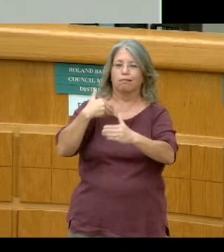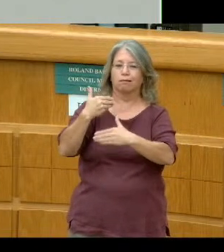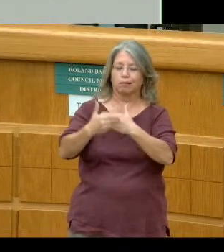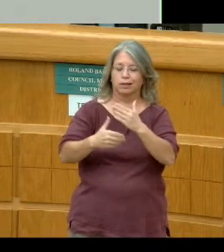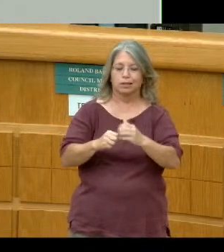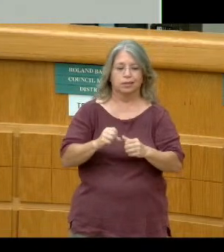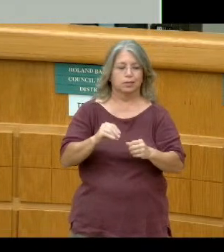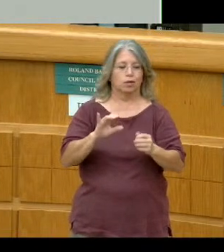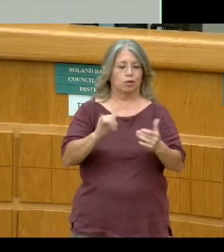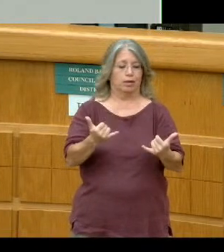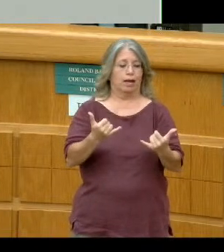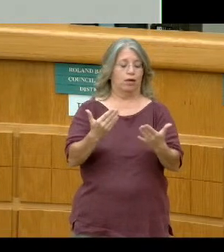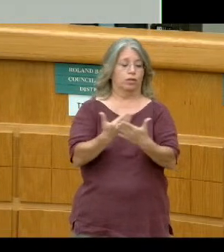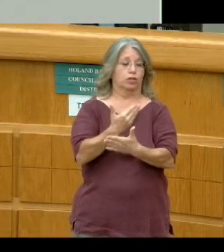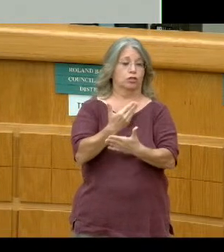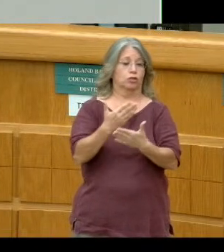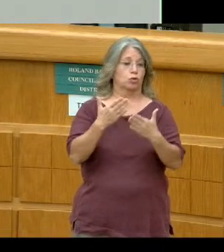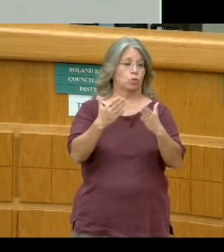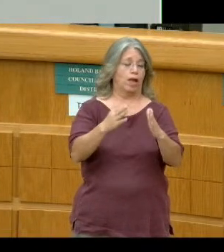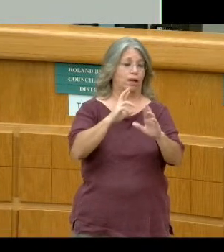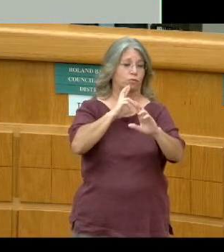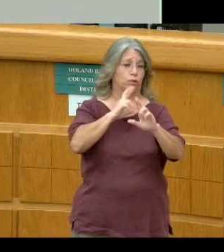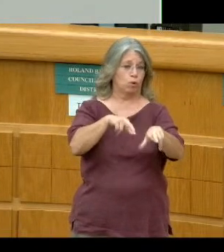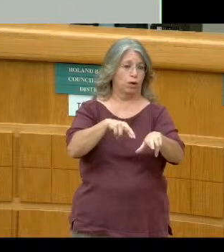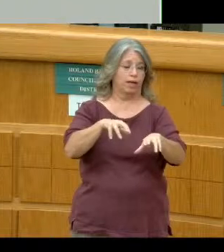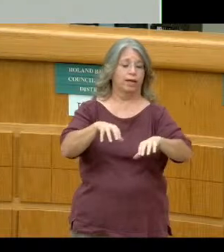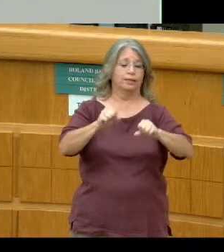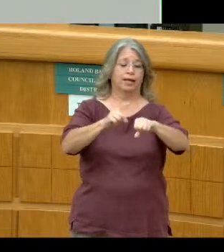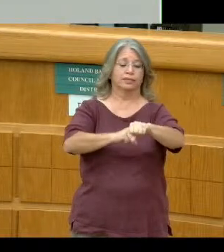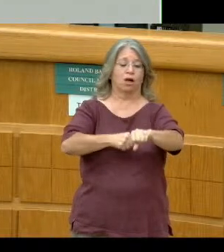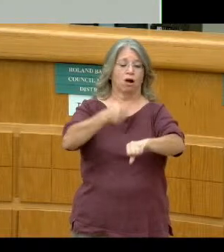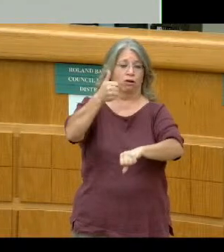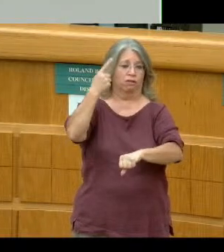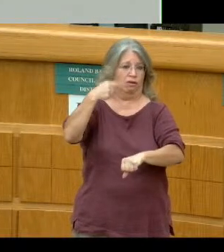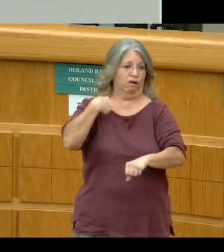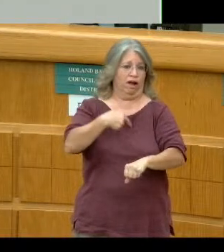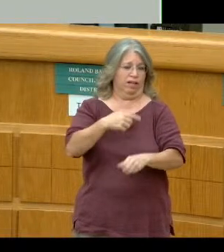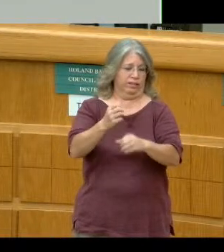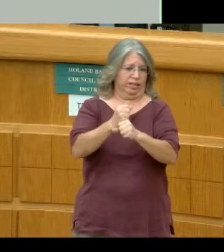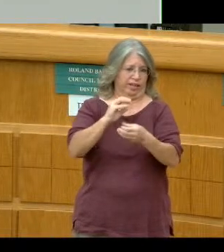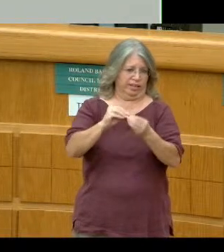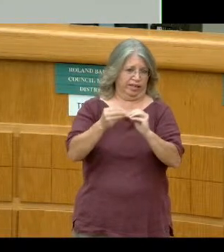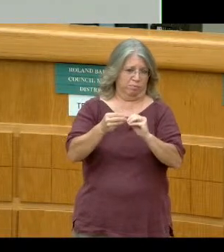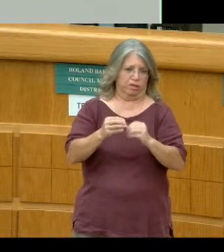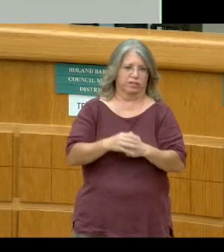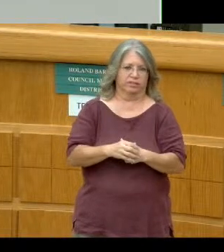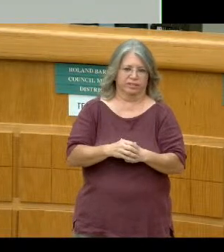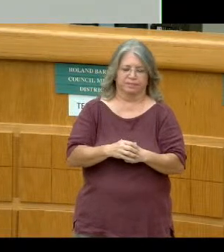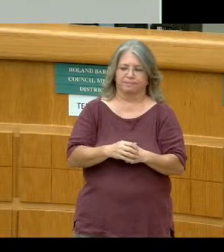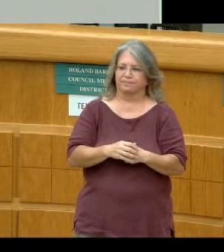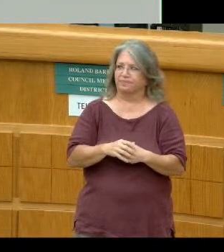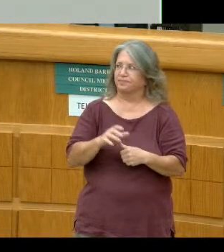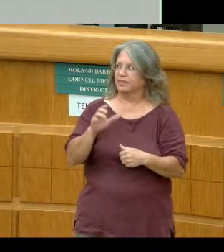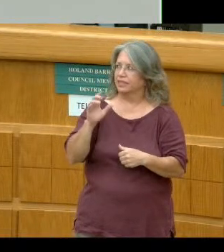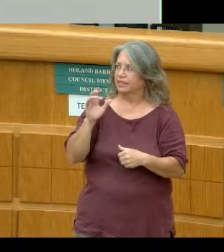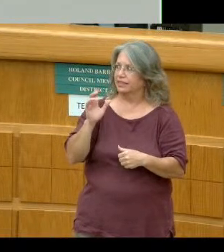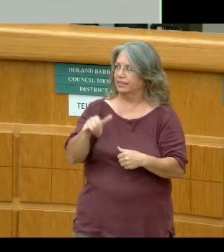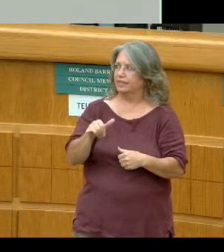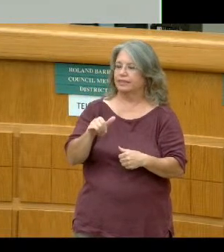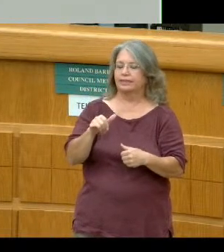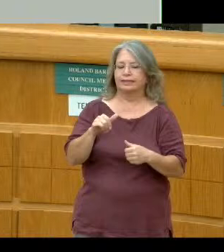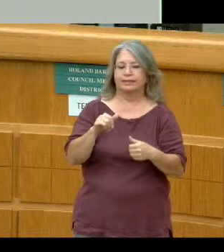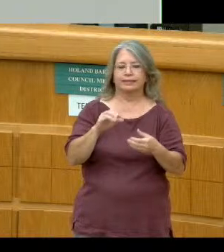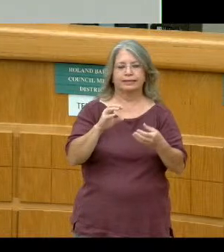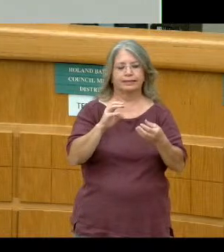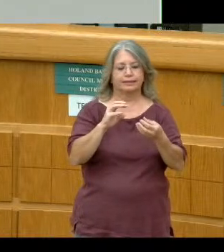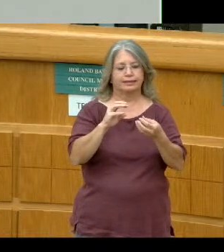of doing it, it takes longer for us to get those numbers. So these are the rankings based upon the new way of collecting the